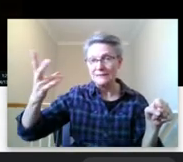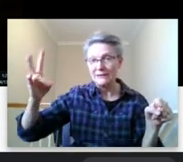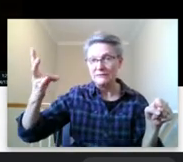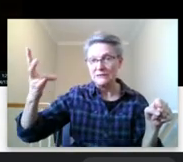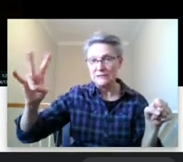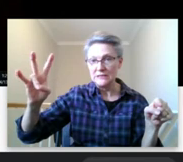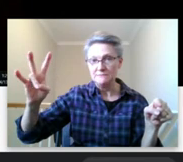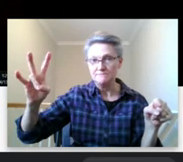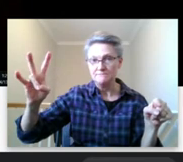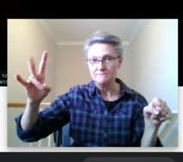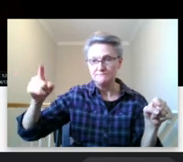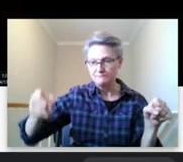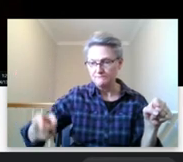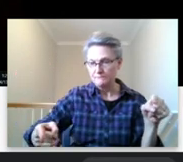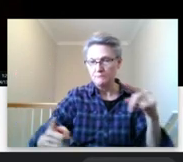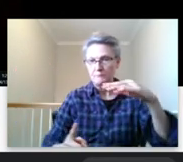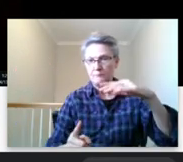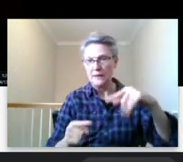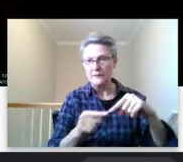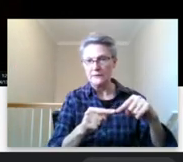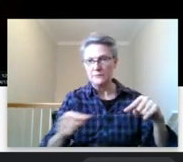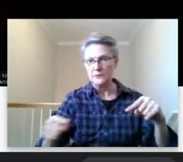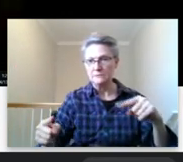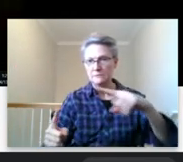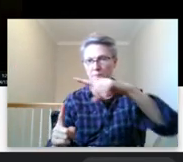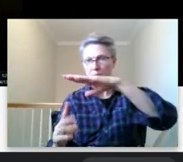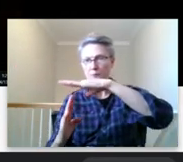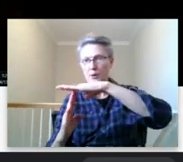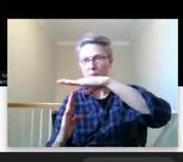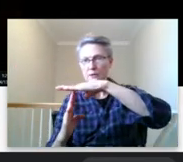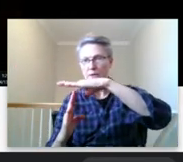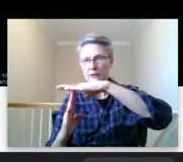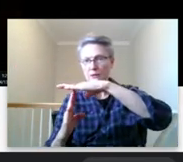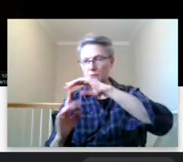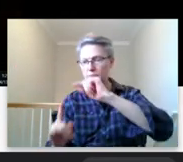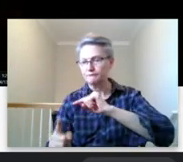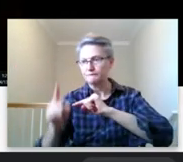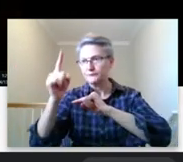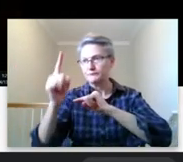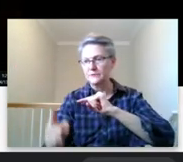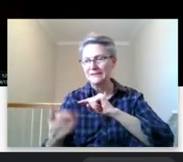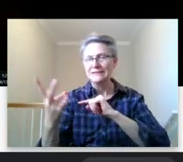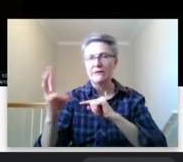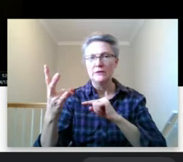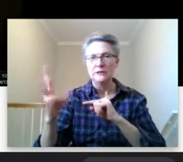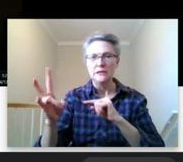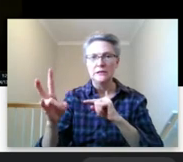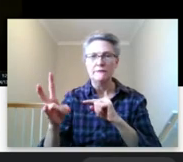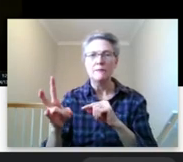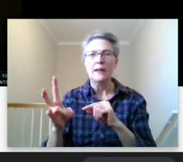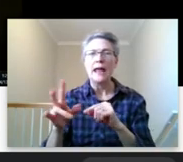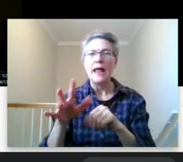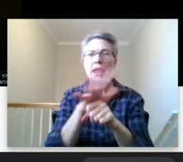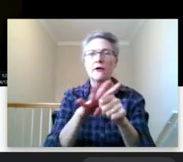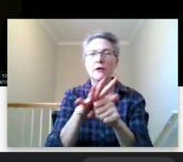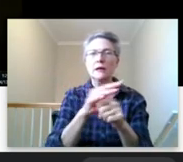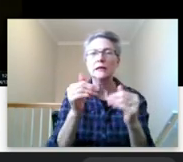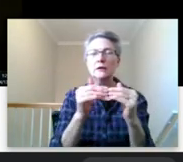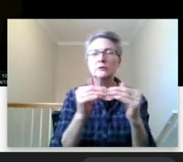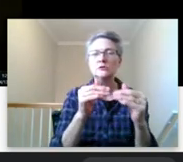perpendicular distance from the base to the top of my figure is 17 feet. right? So if I do area equals